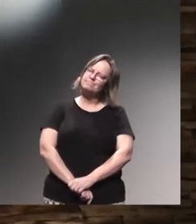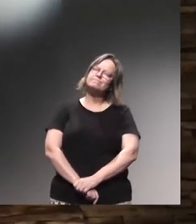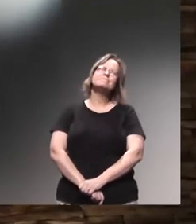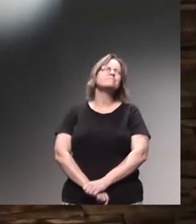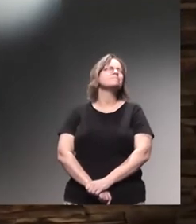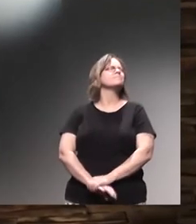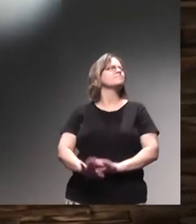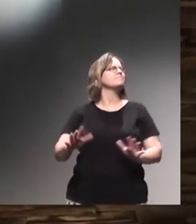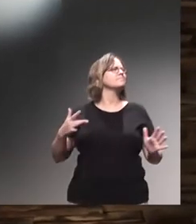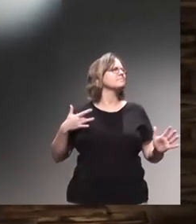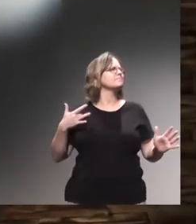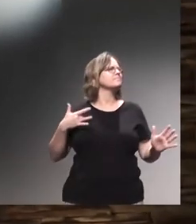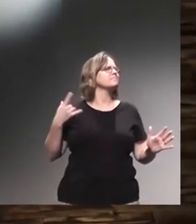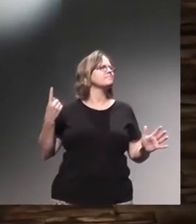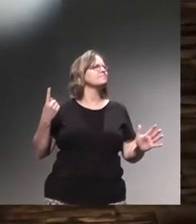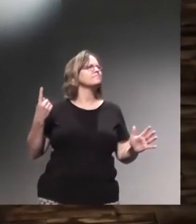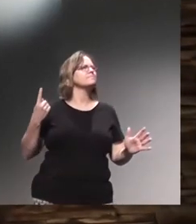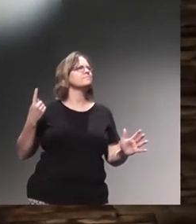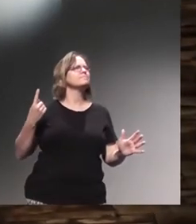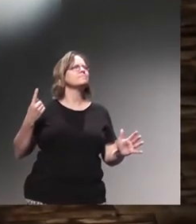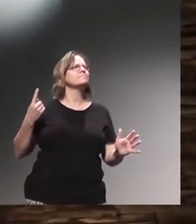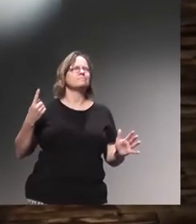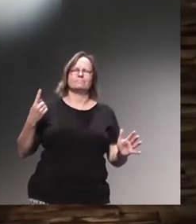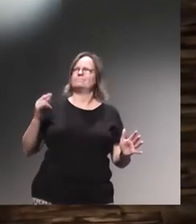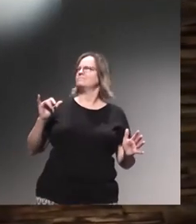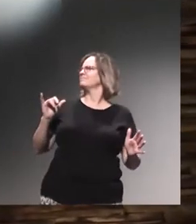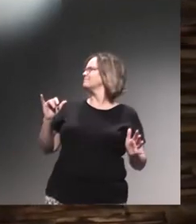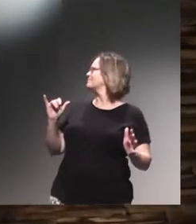Something's calling me.